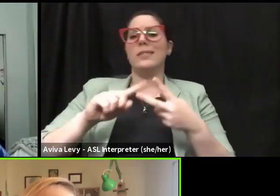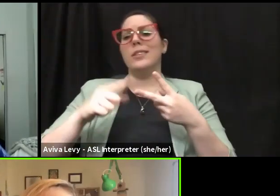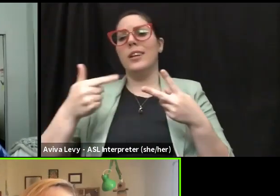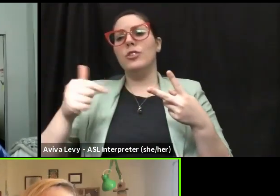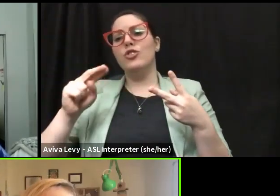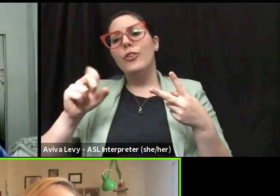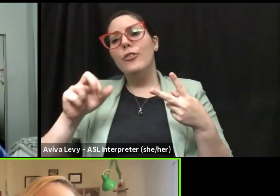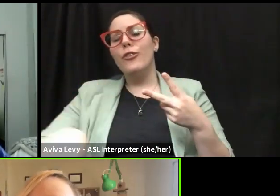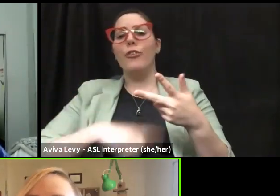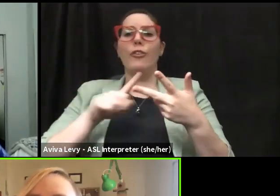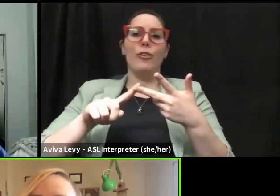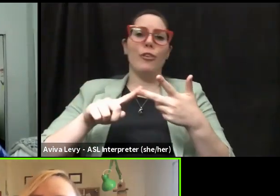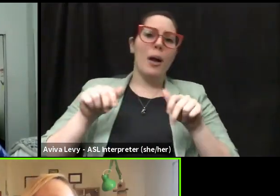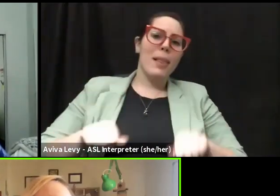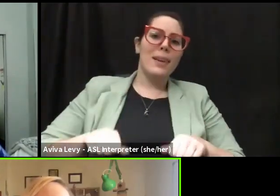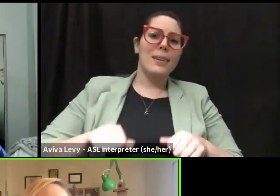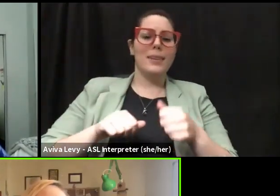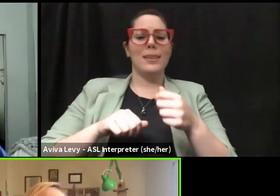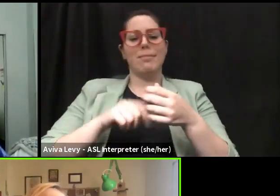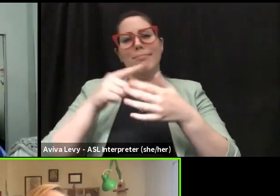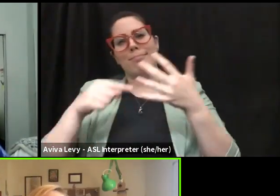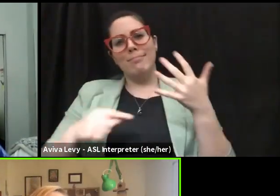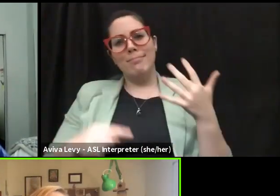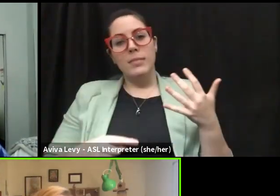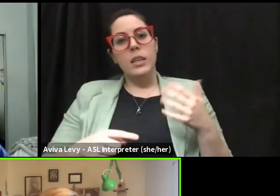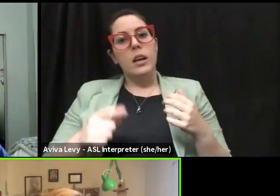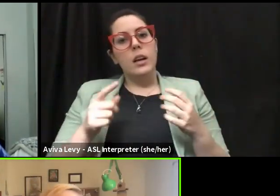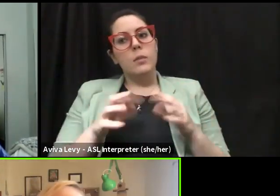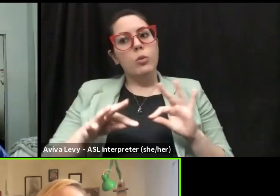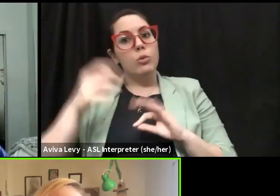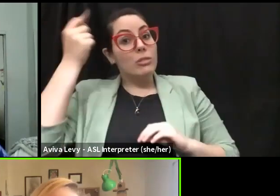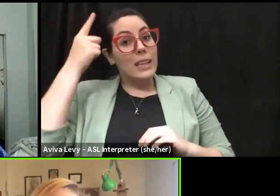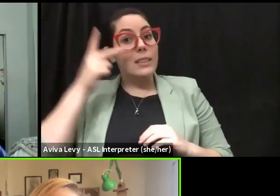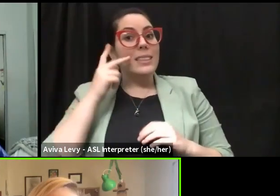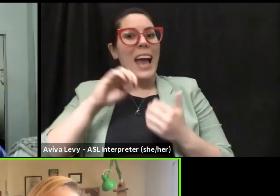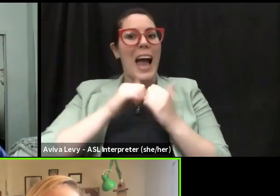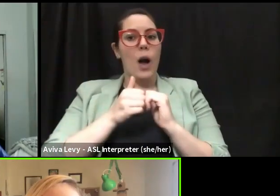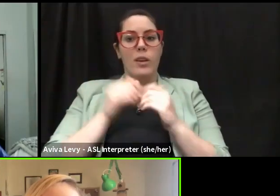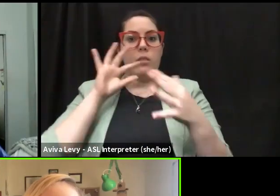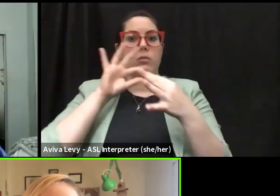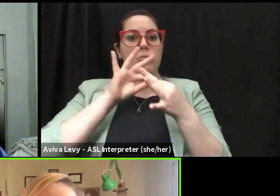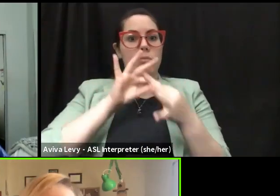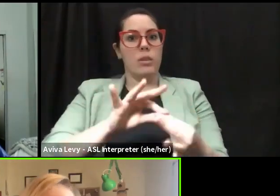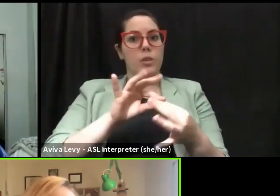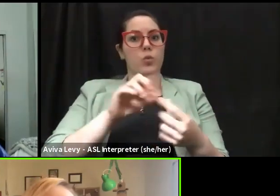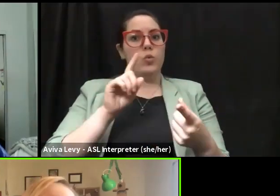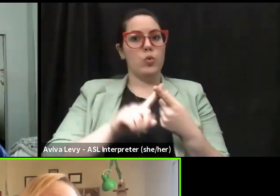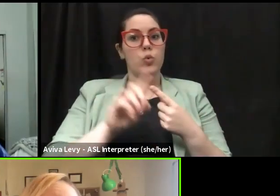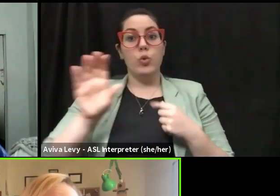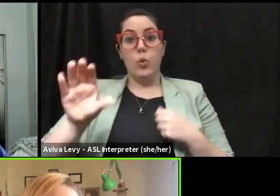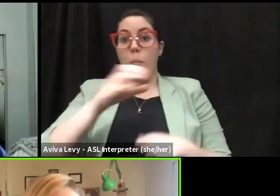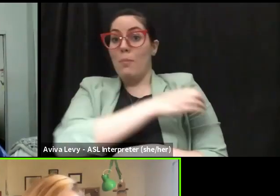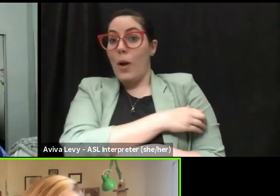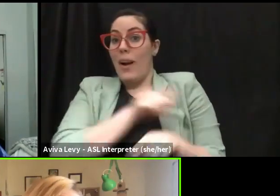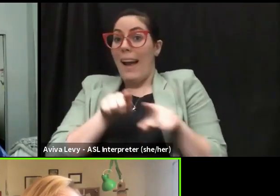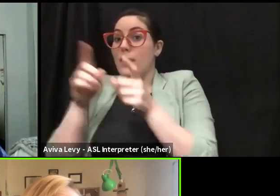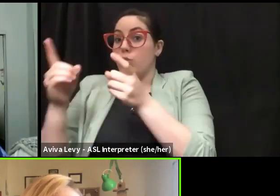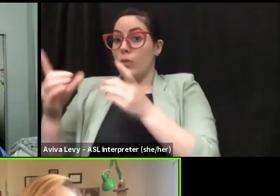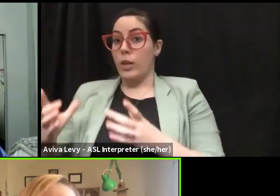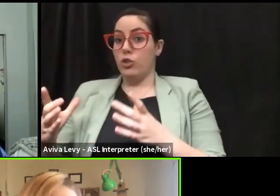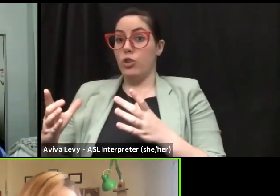more. And just to be aware of how that plays into the power you have as a director, or an intimacy director, when you're